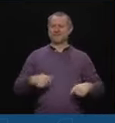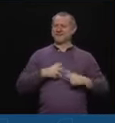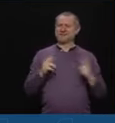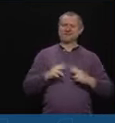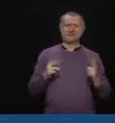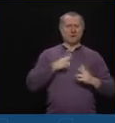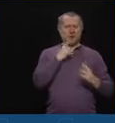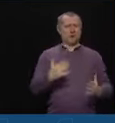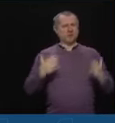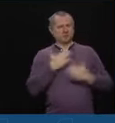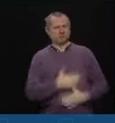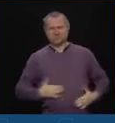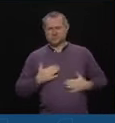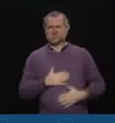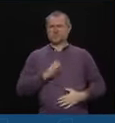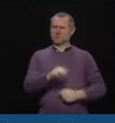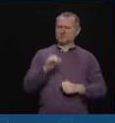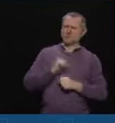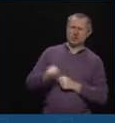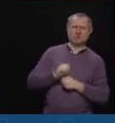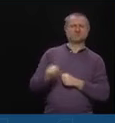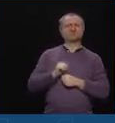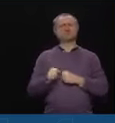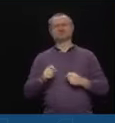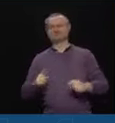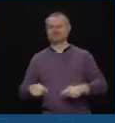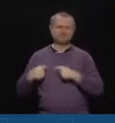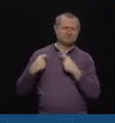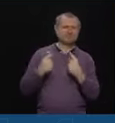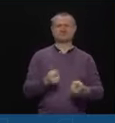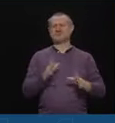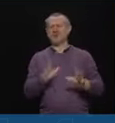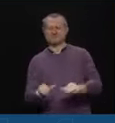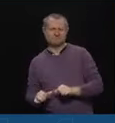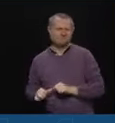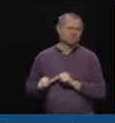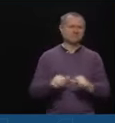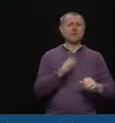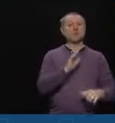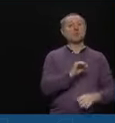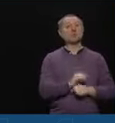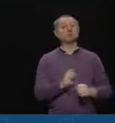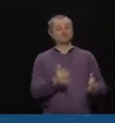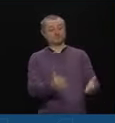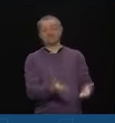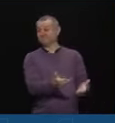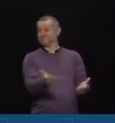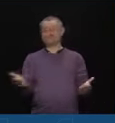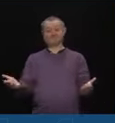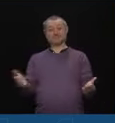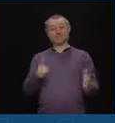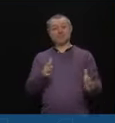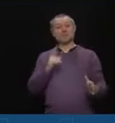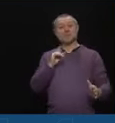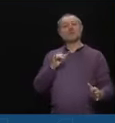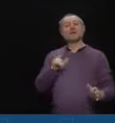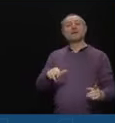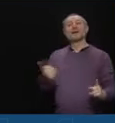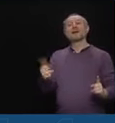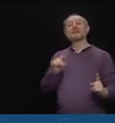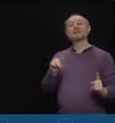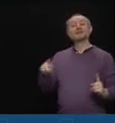to the hard work that you have and continue to do for the working class people, which is another initiative that you've announced in